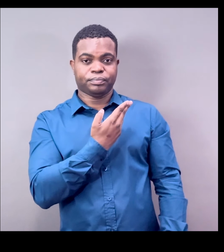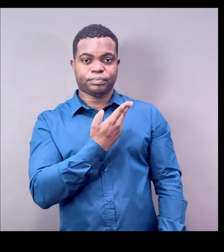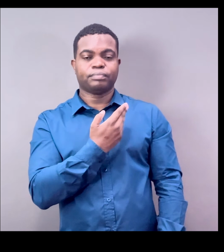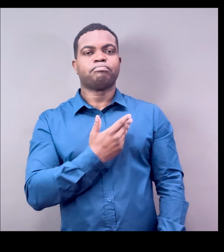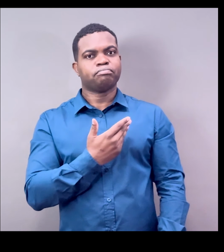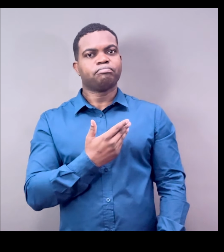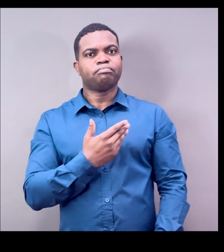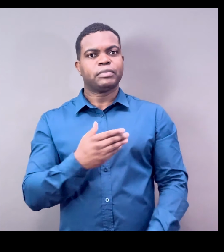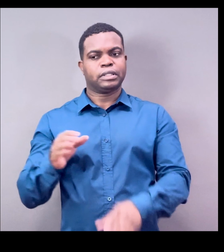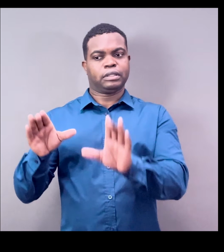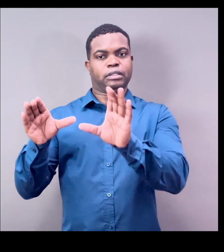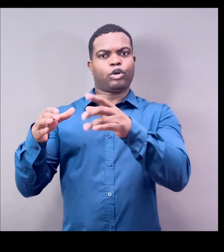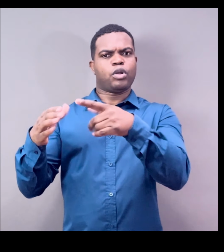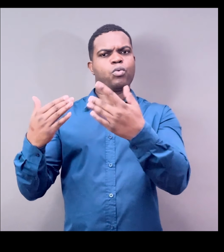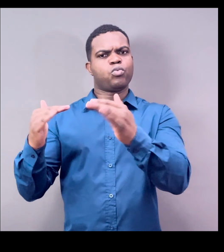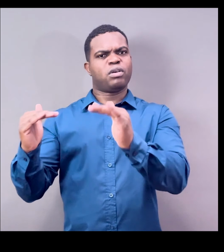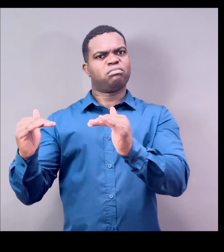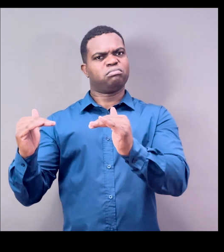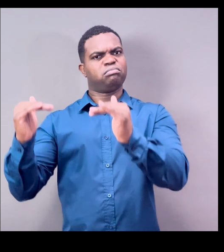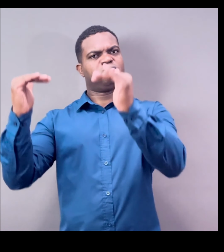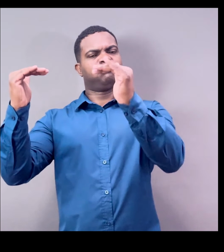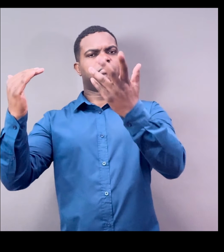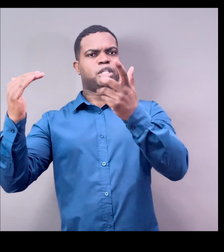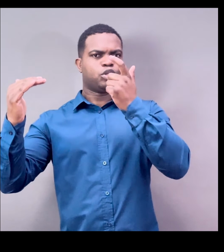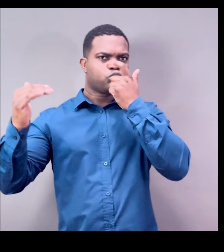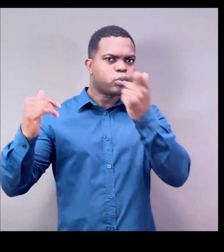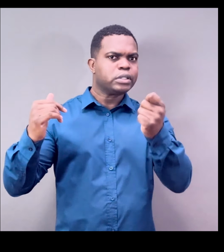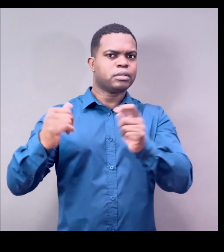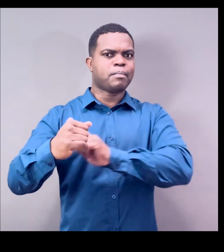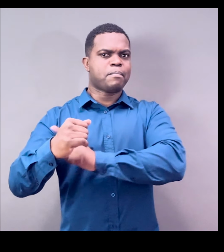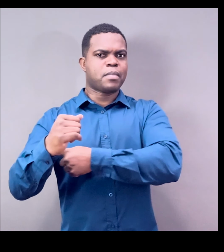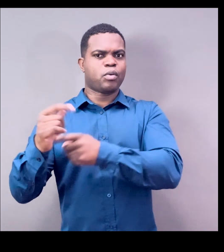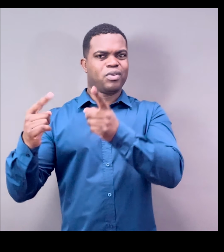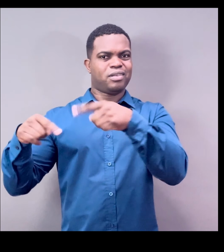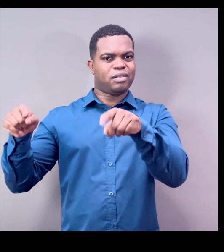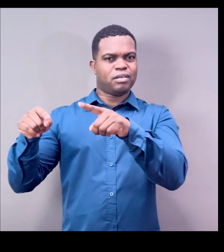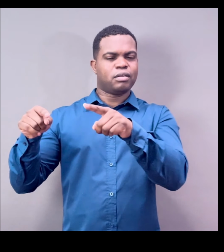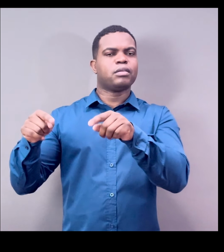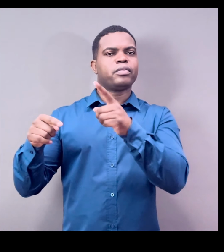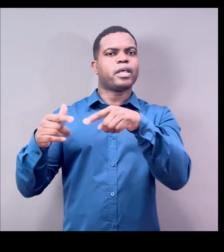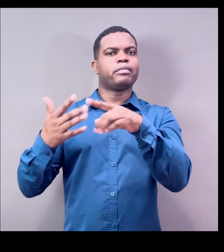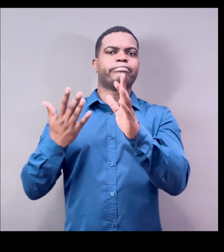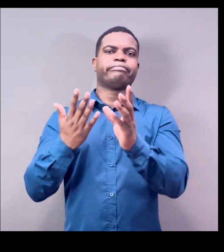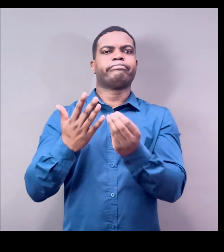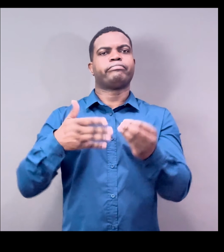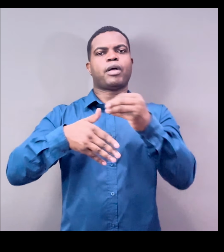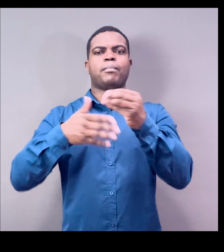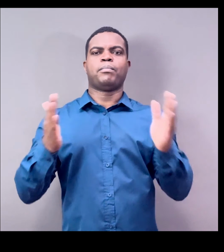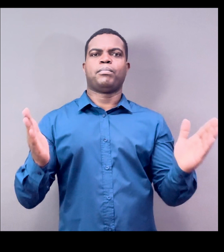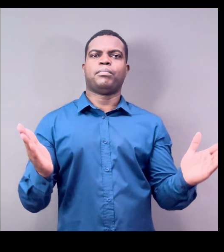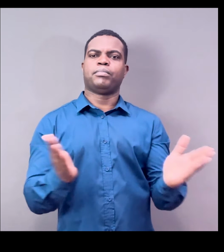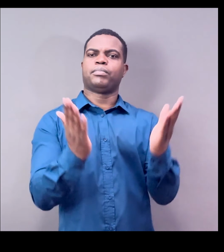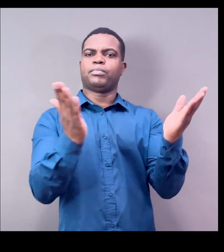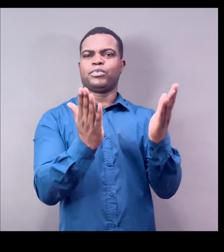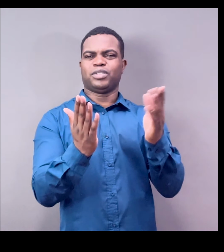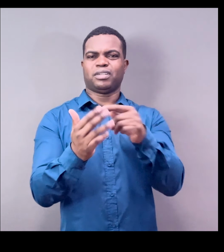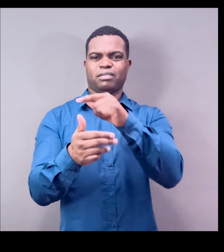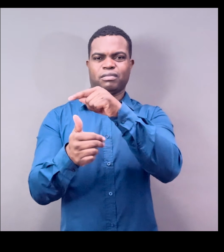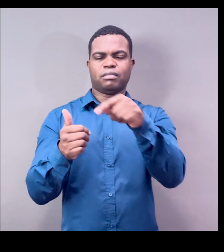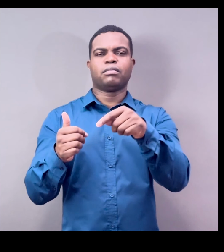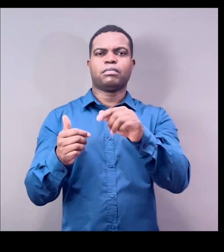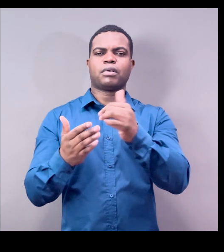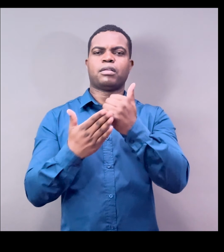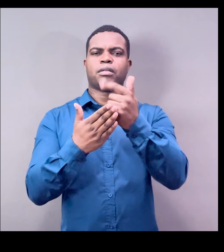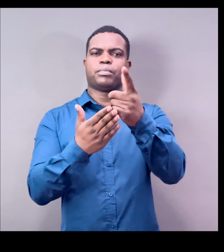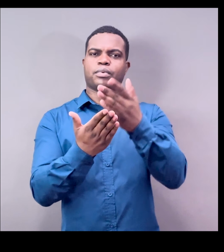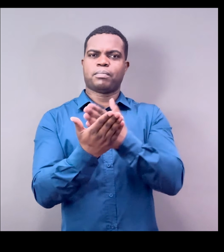Stakeholders with high power and high interest. Who are the promoters? Remember the stakeholder mapping I have